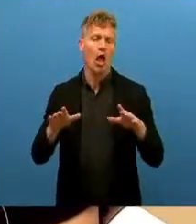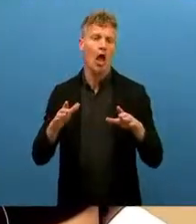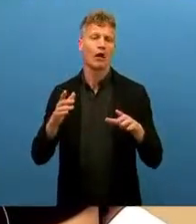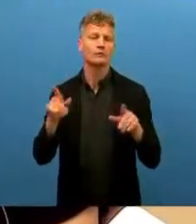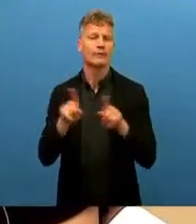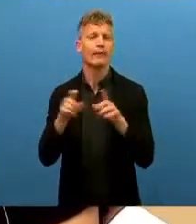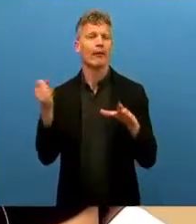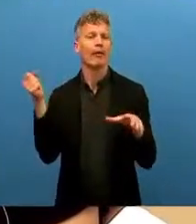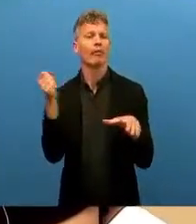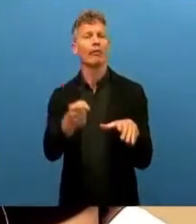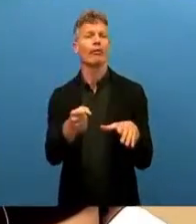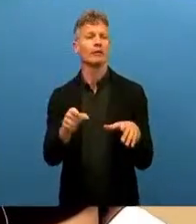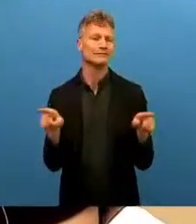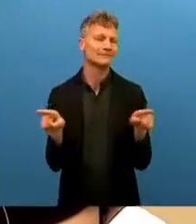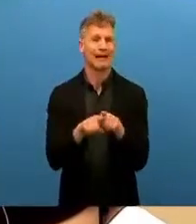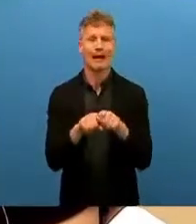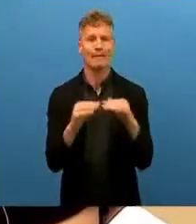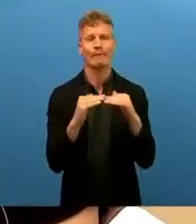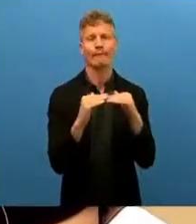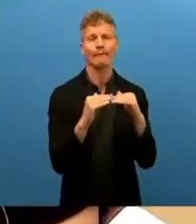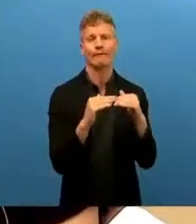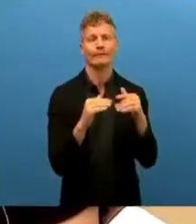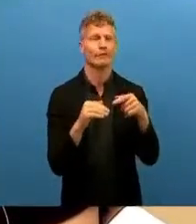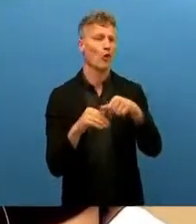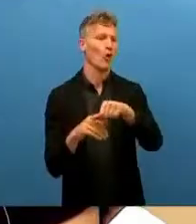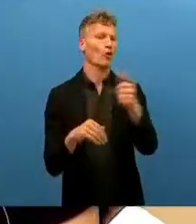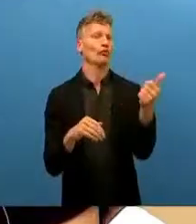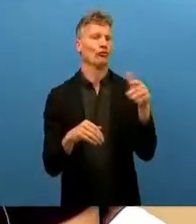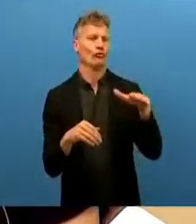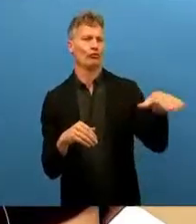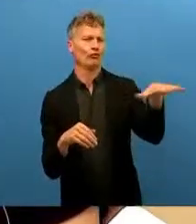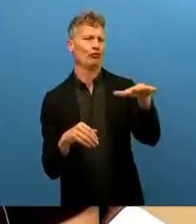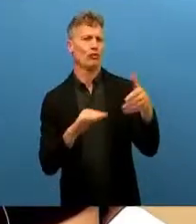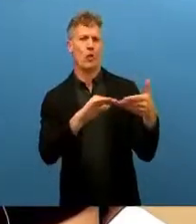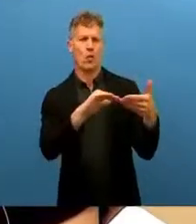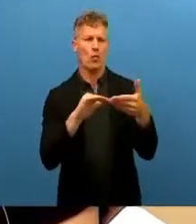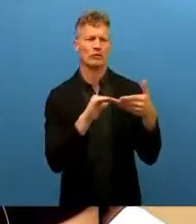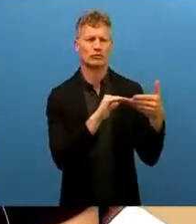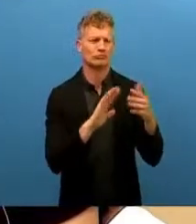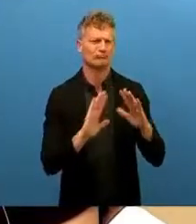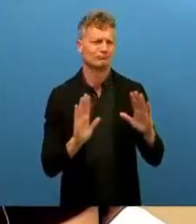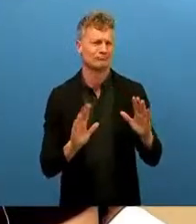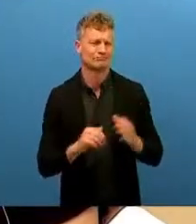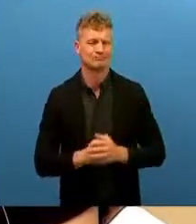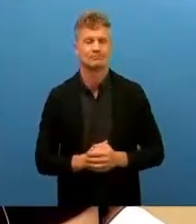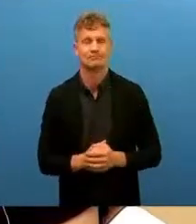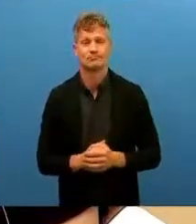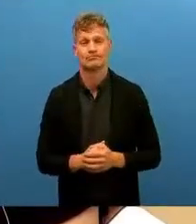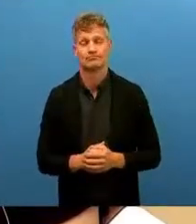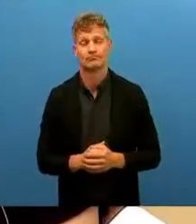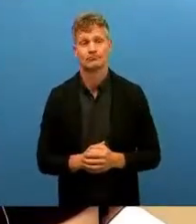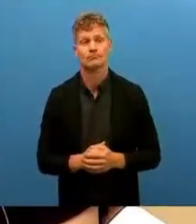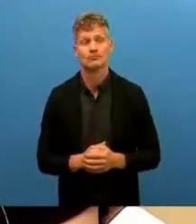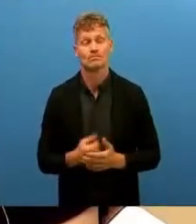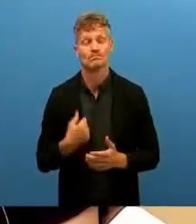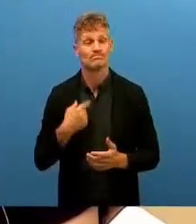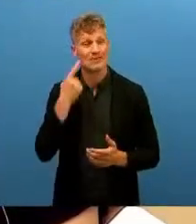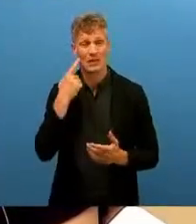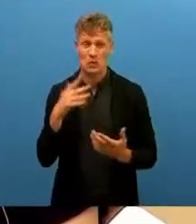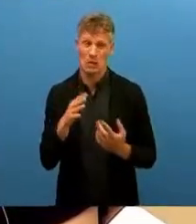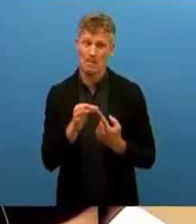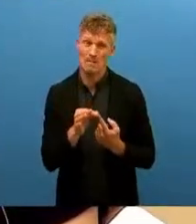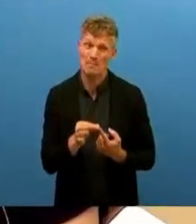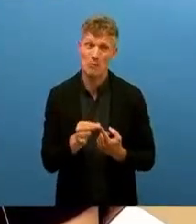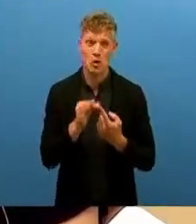prescriptive criteria or a definition. As such, we believe it is important to use consideration principles, or